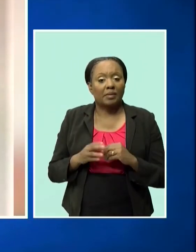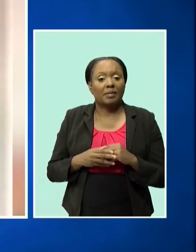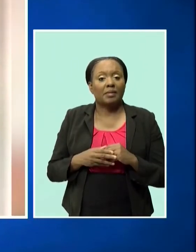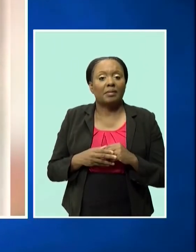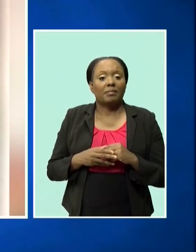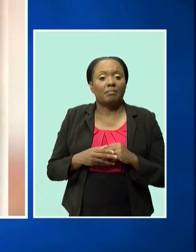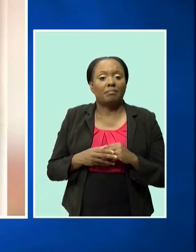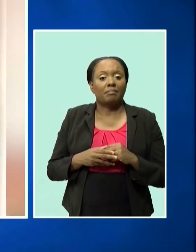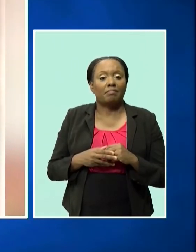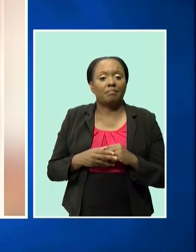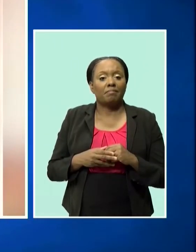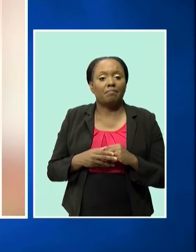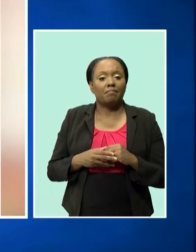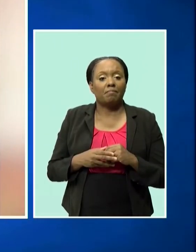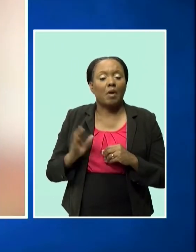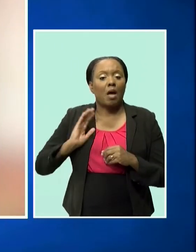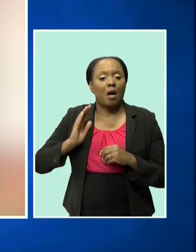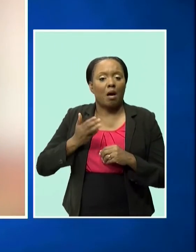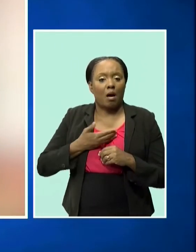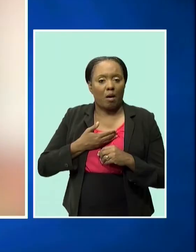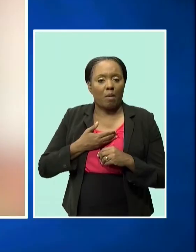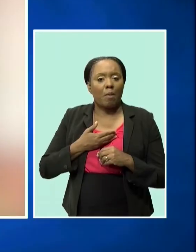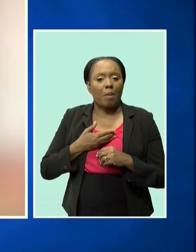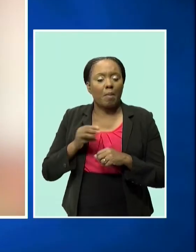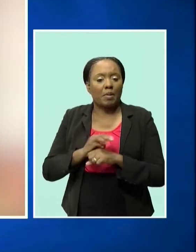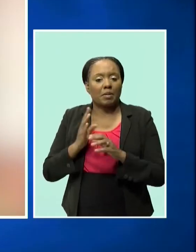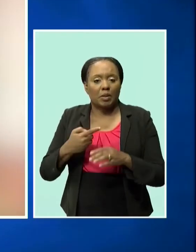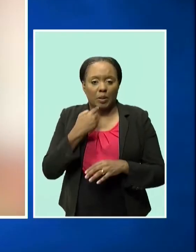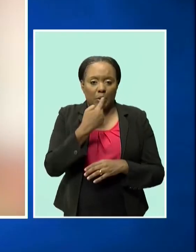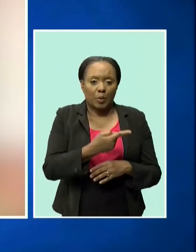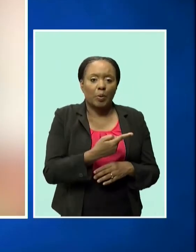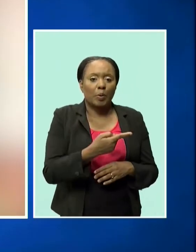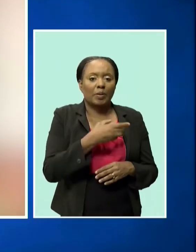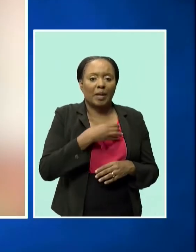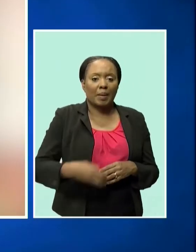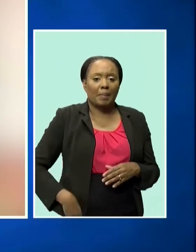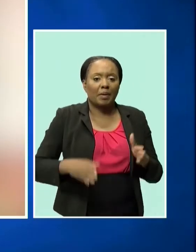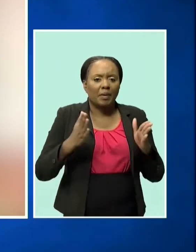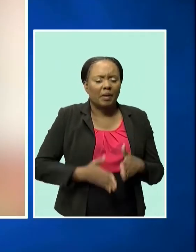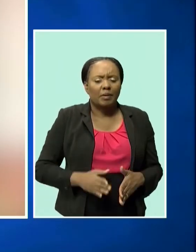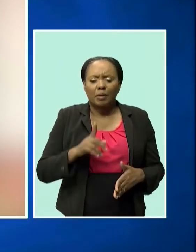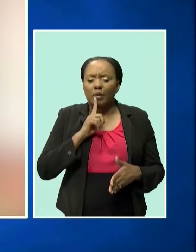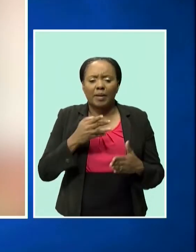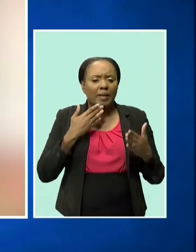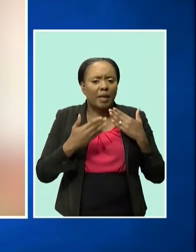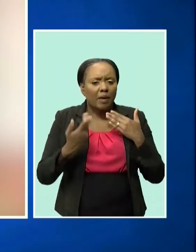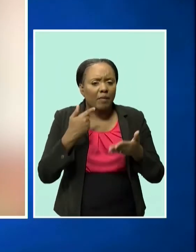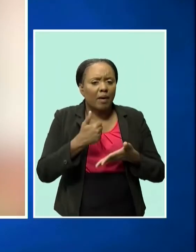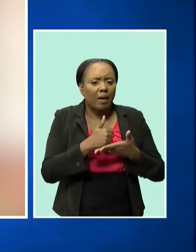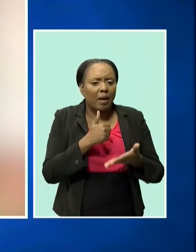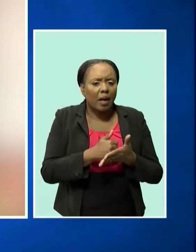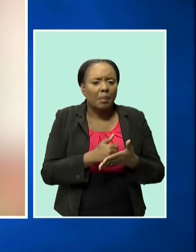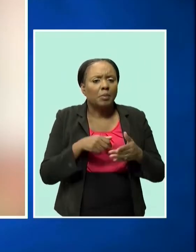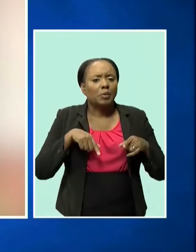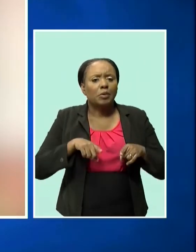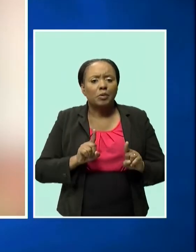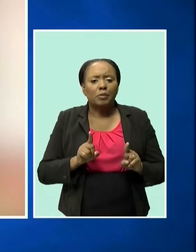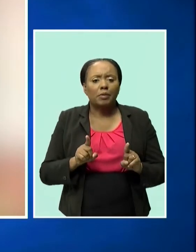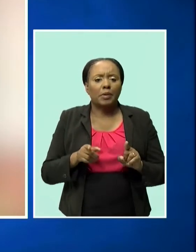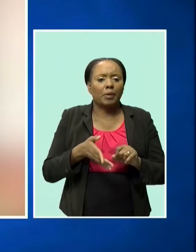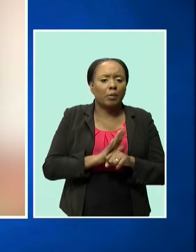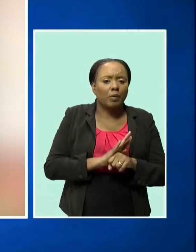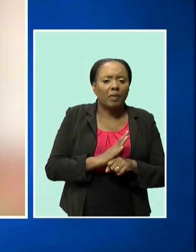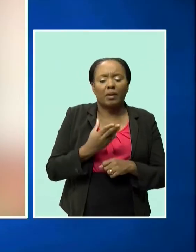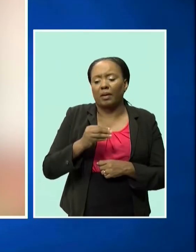Nicoletti that Barbados was very appreciative of the assistance provided to the island over the years, especially in the area of climate change and most